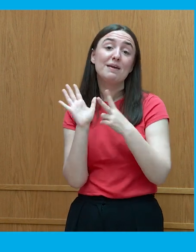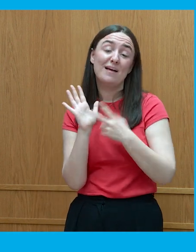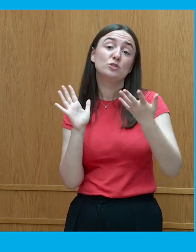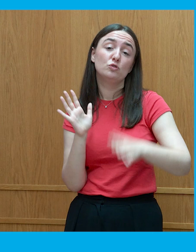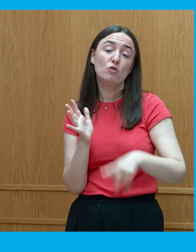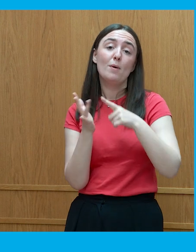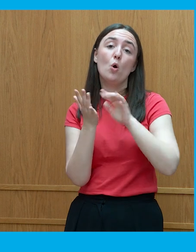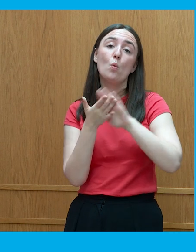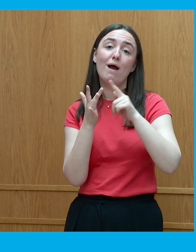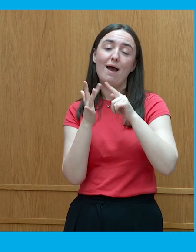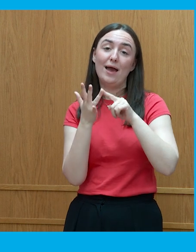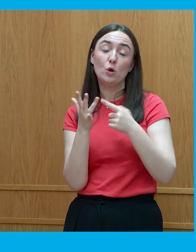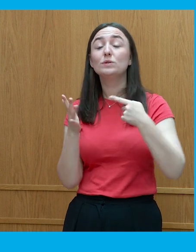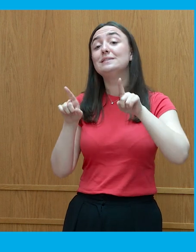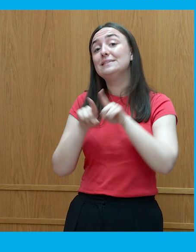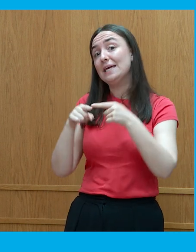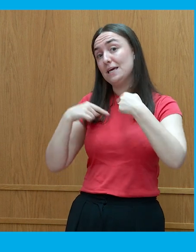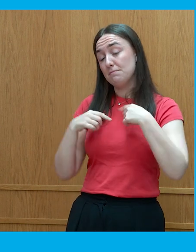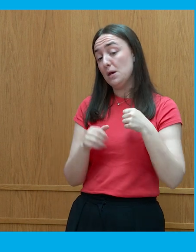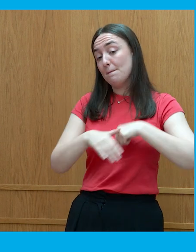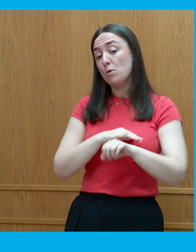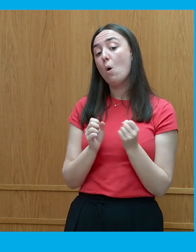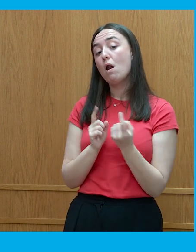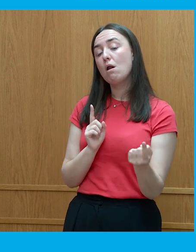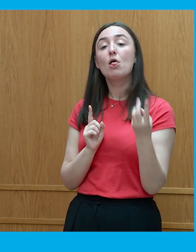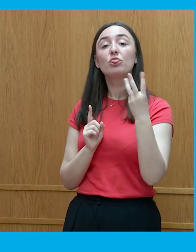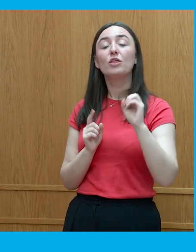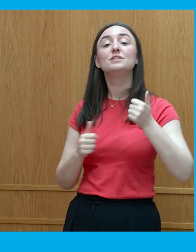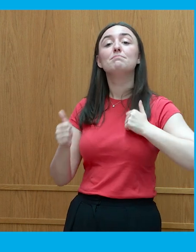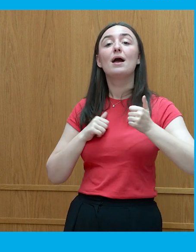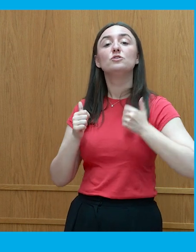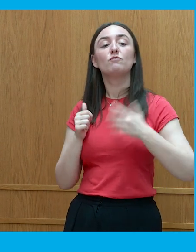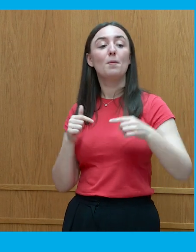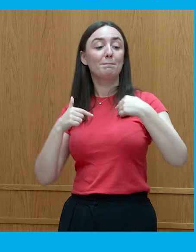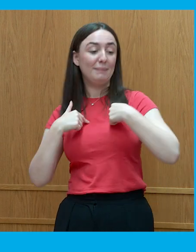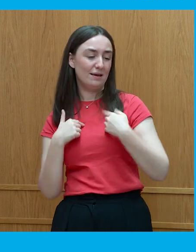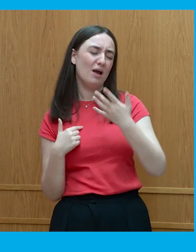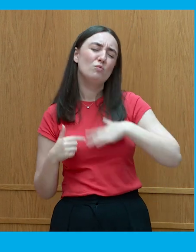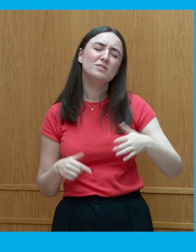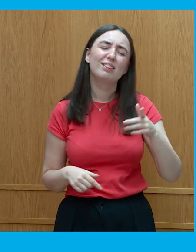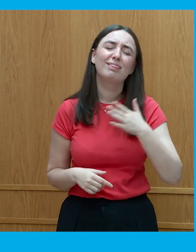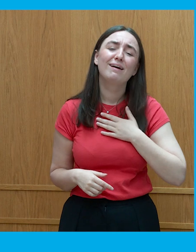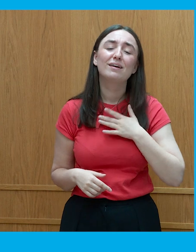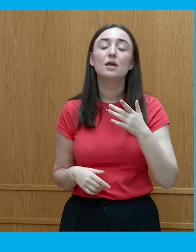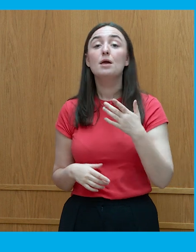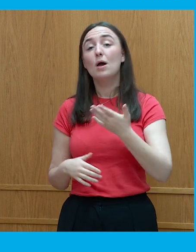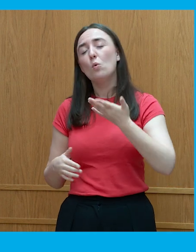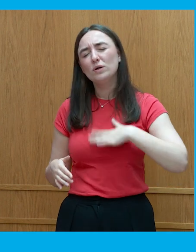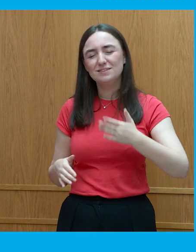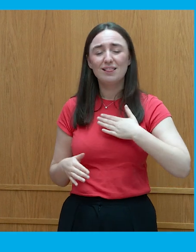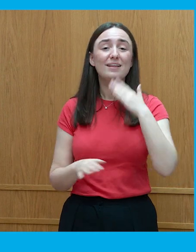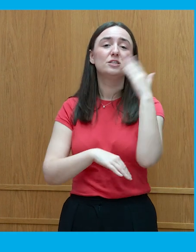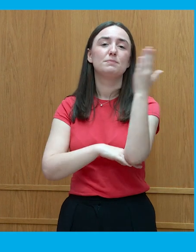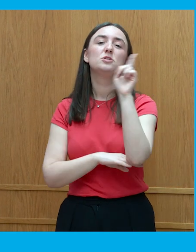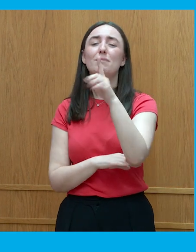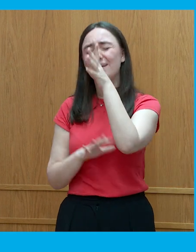me. He was born 30 miles from where I was born. I want to like him. I wanted to like his speech. I hated his speech, so